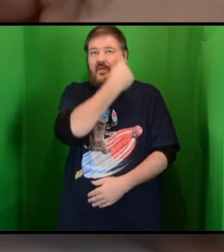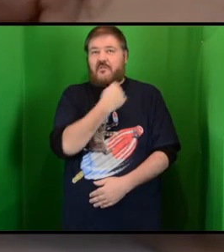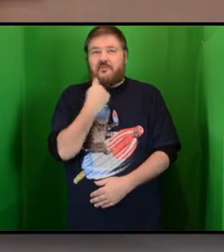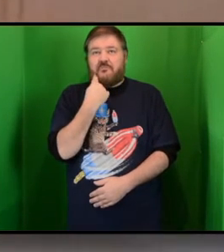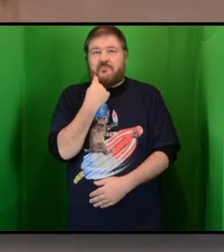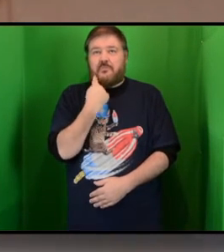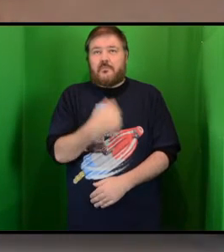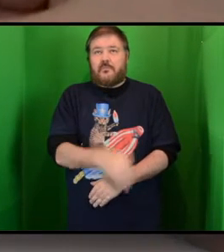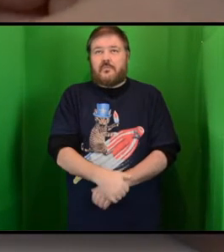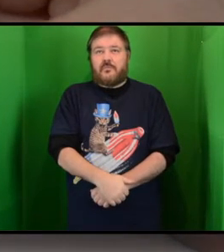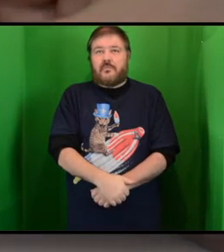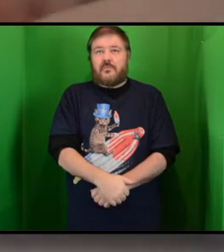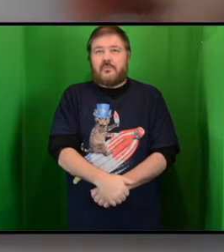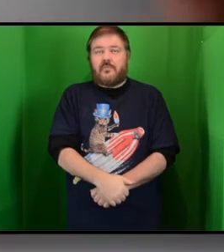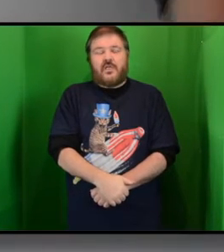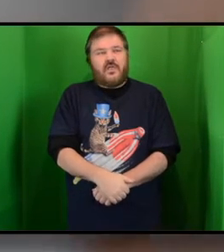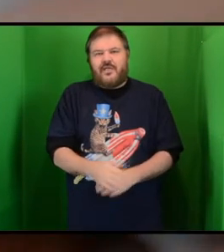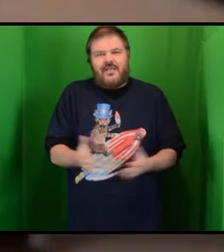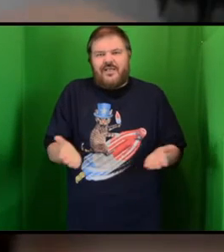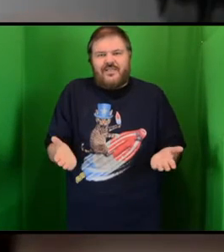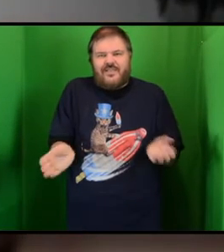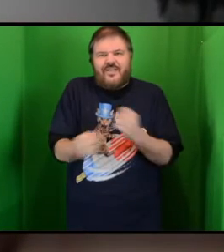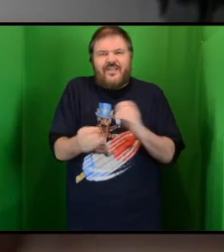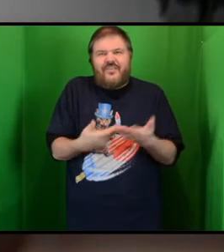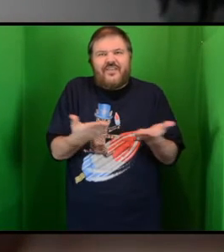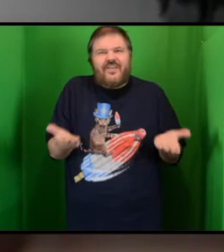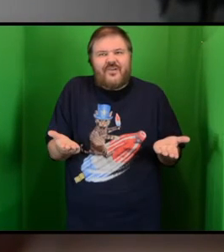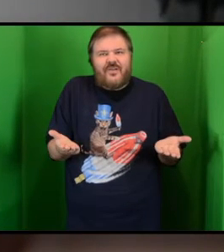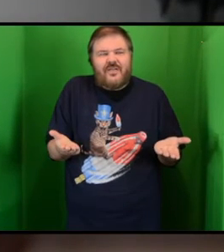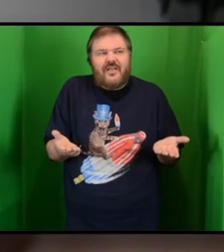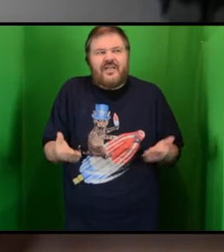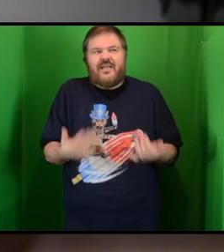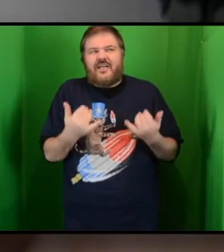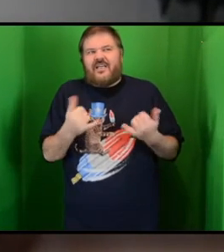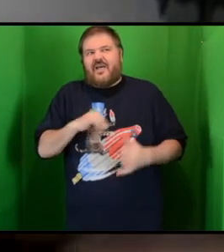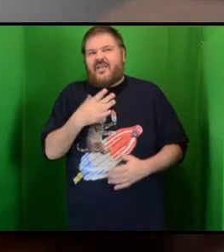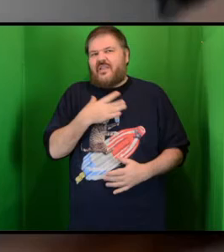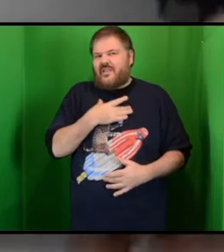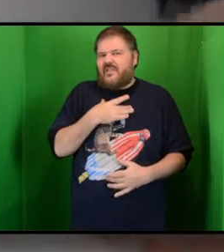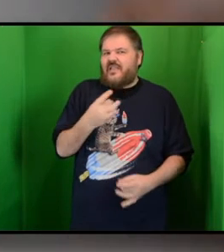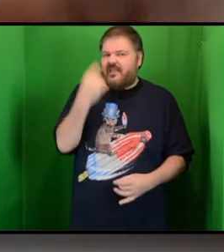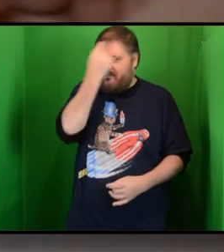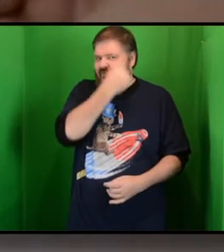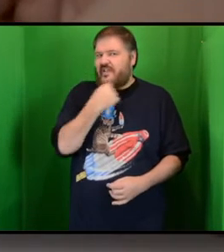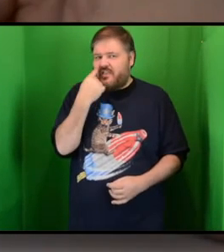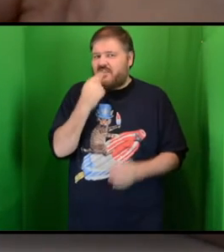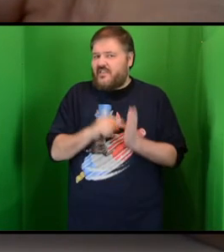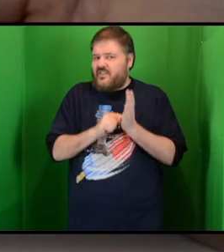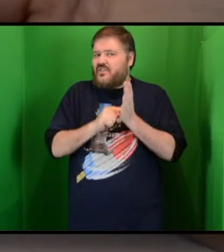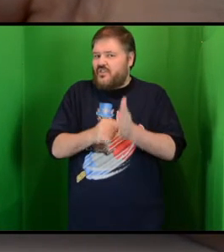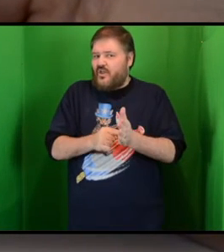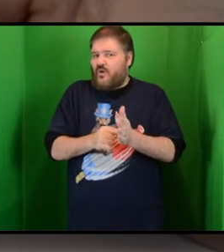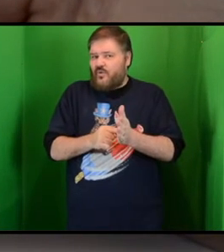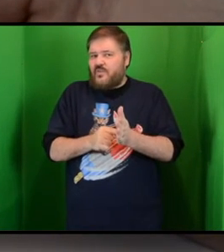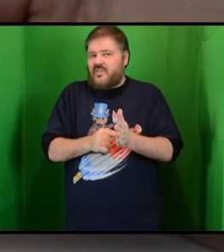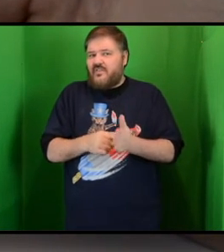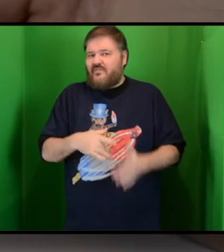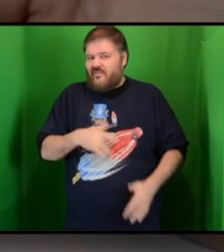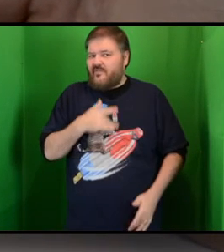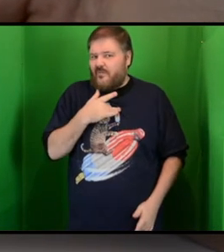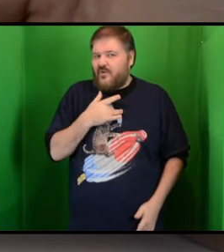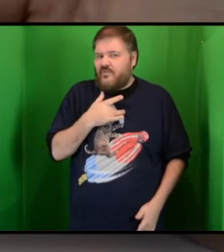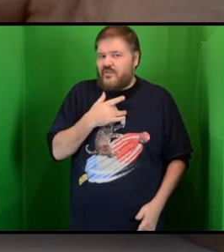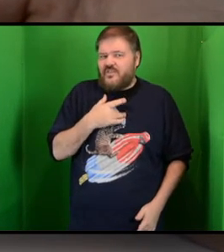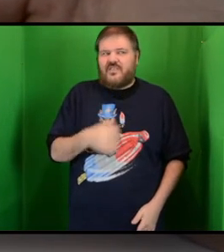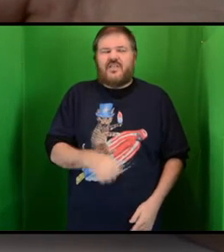so with that, the next one is his origin story. And I think they had a